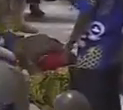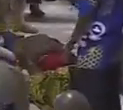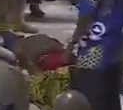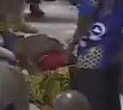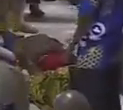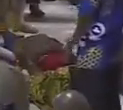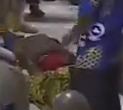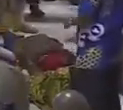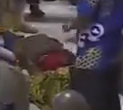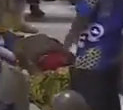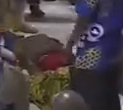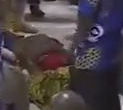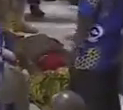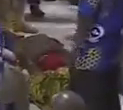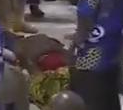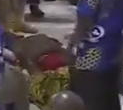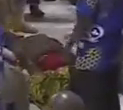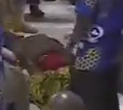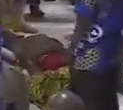Father.